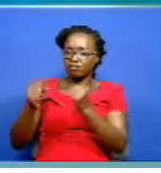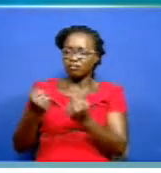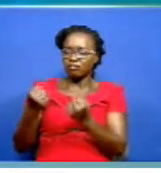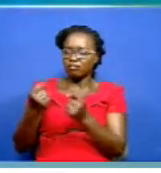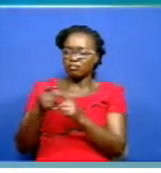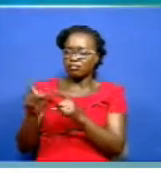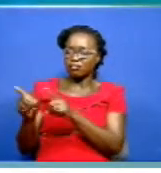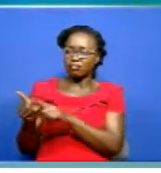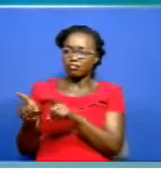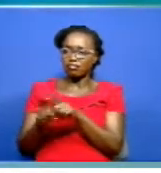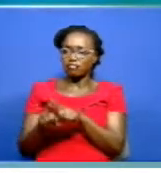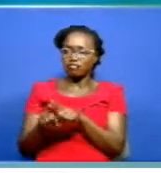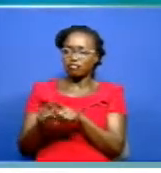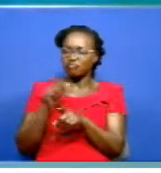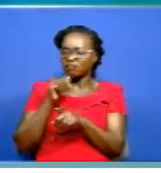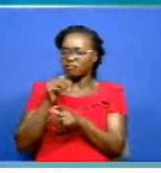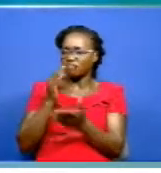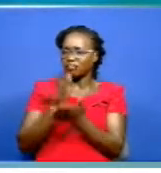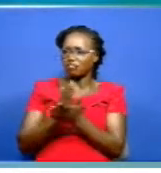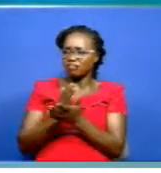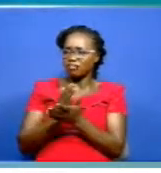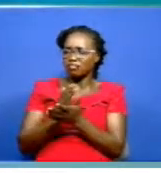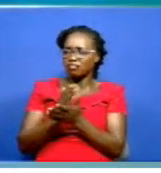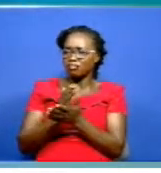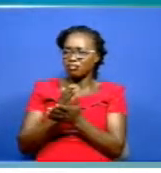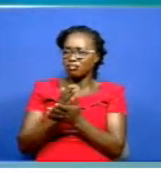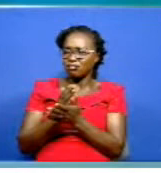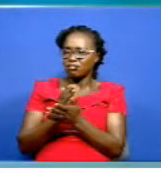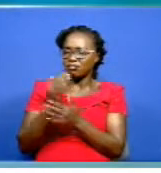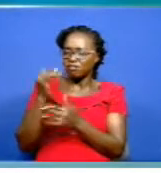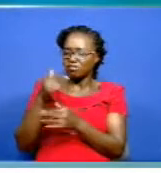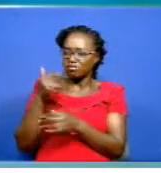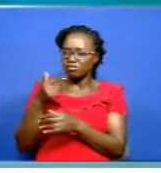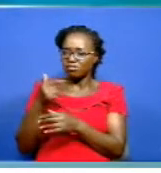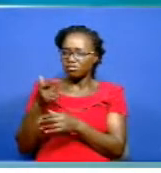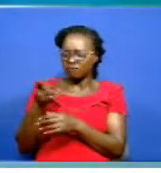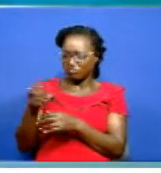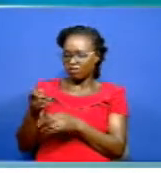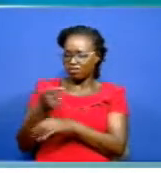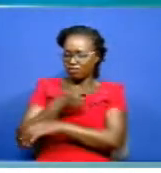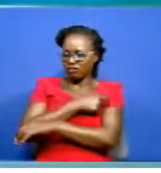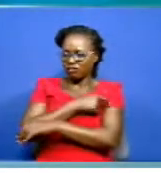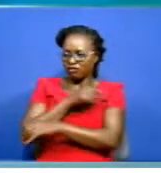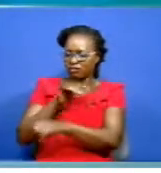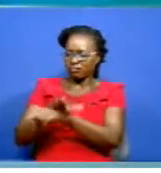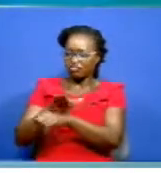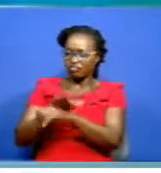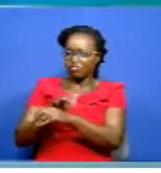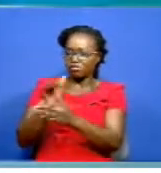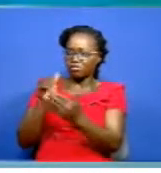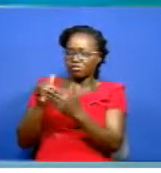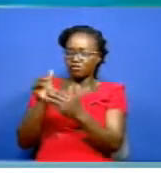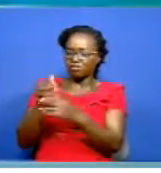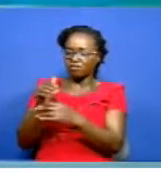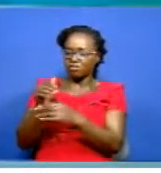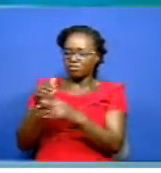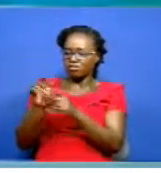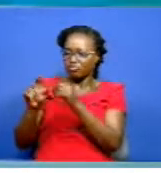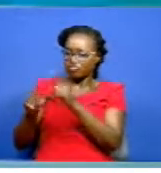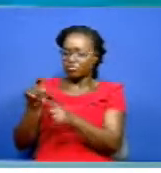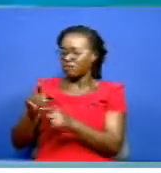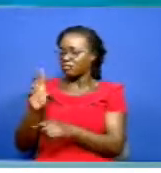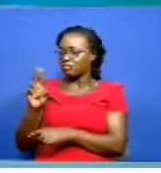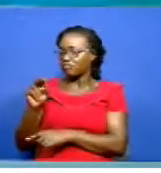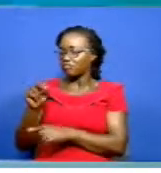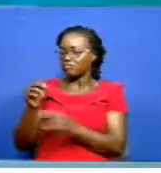but also we cannot really conclusively say that a particular vaccine is not effective against a particular variant.